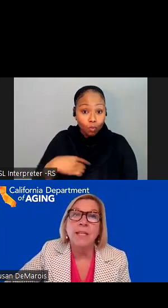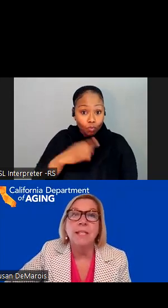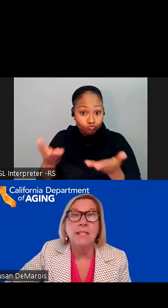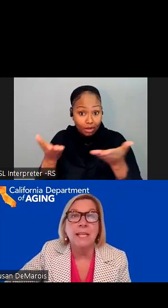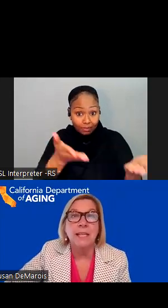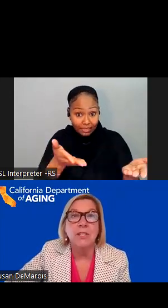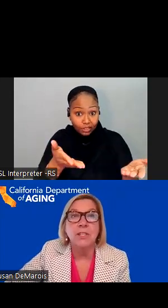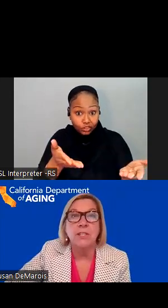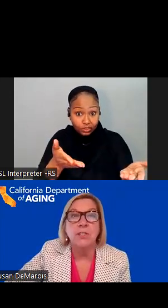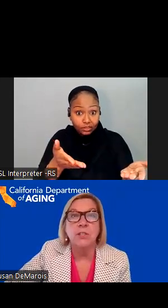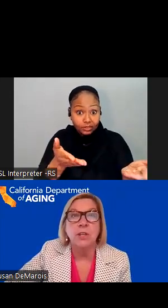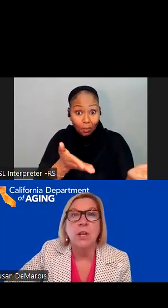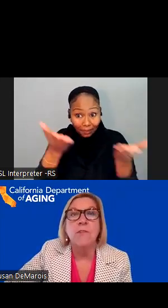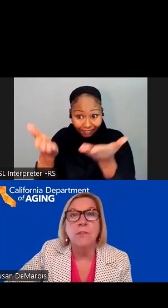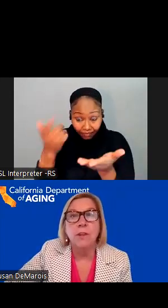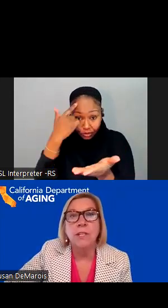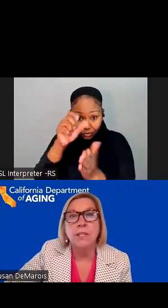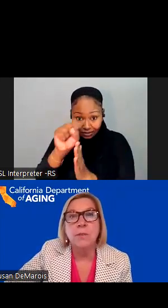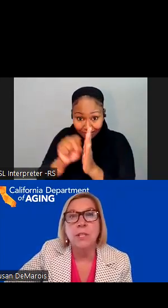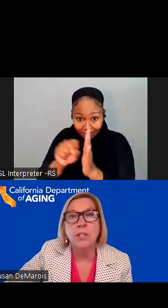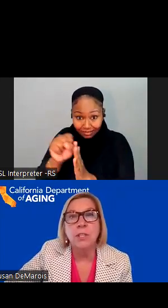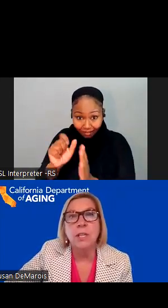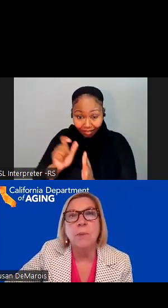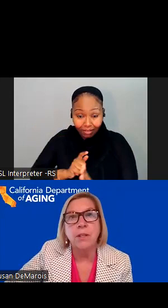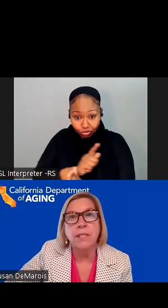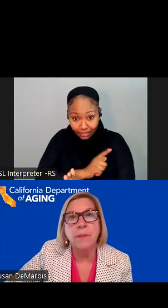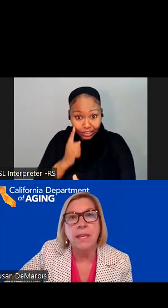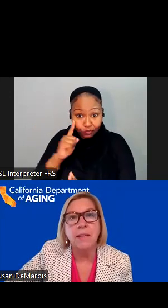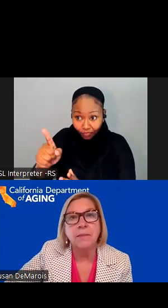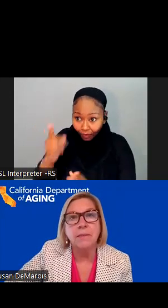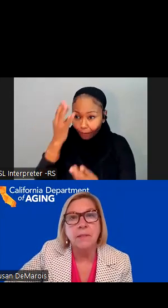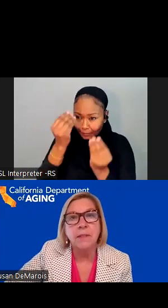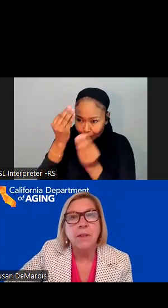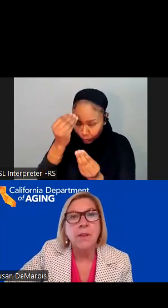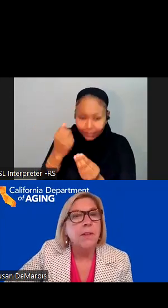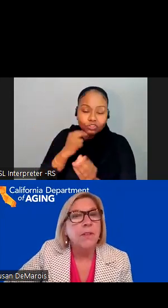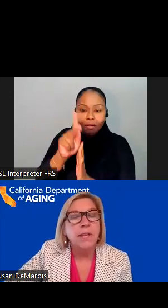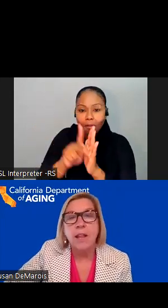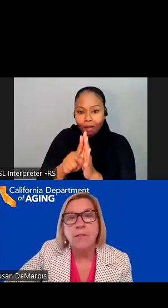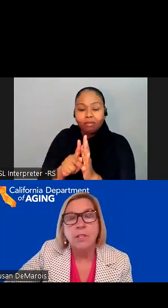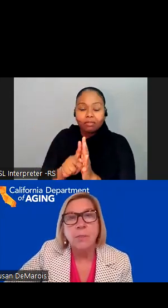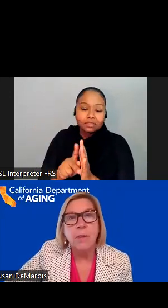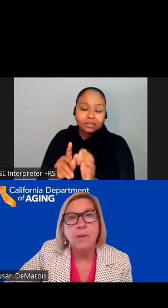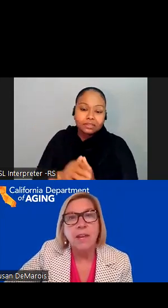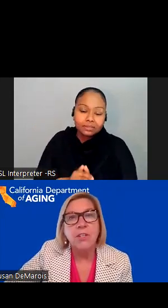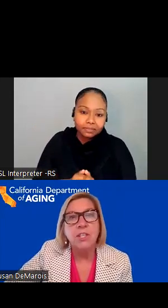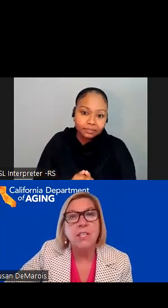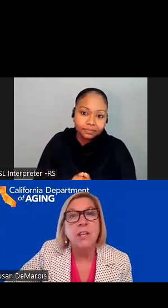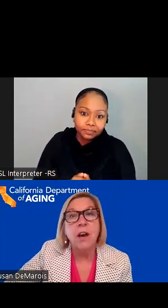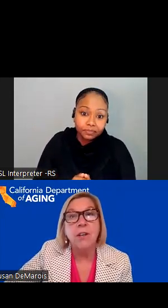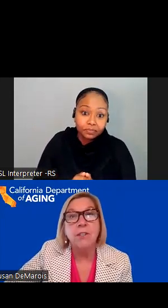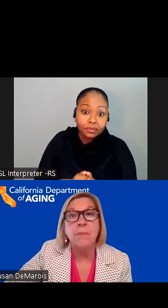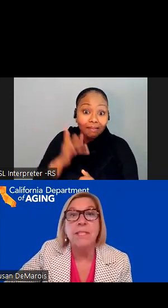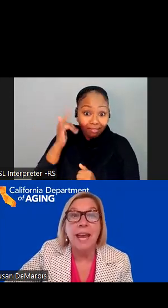be made to the state legislature for their consideration in policymaking. The California Department of Aging